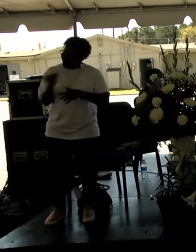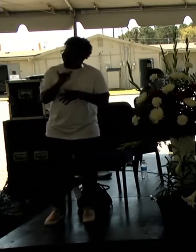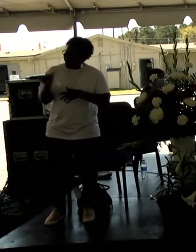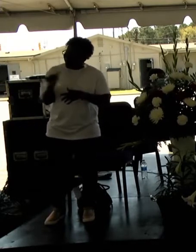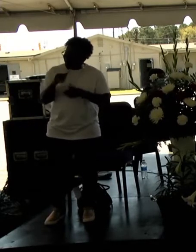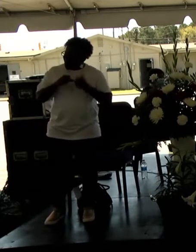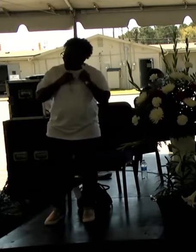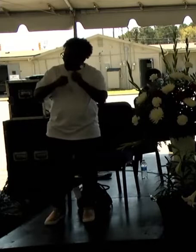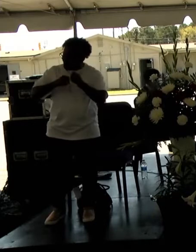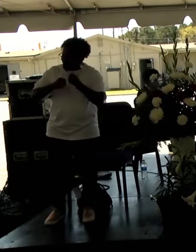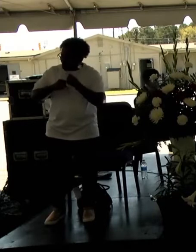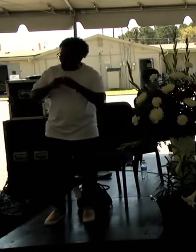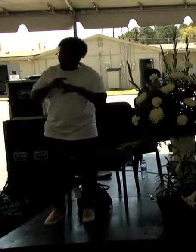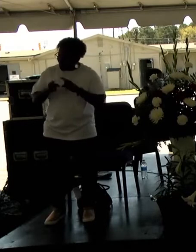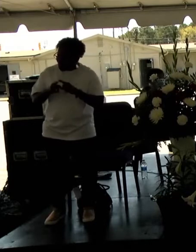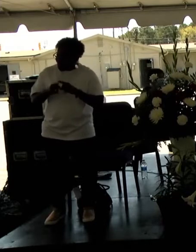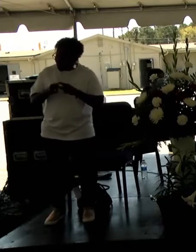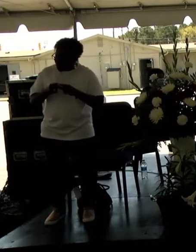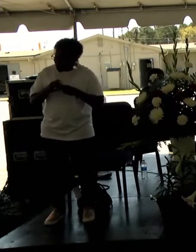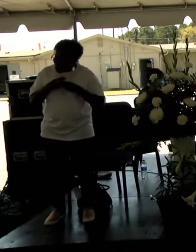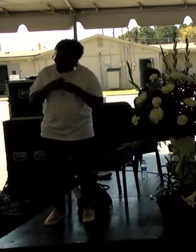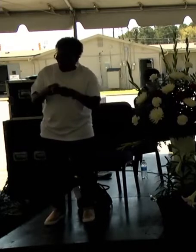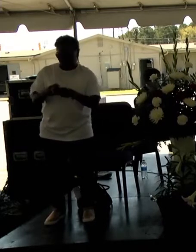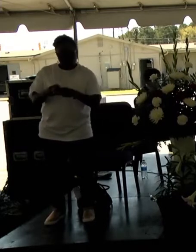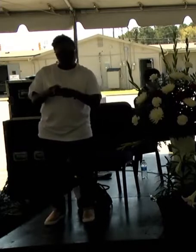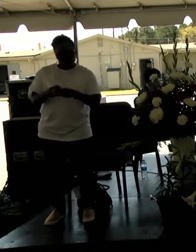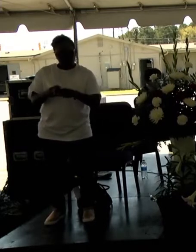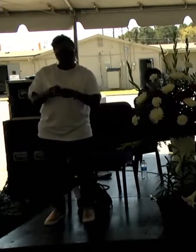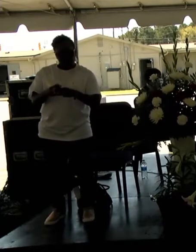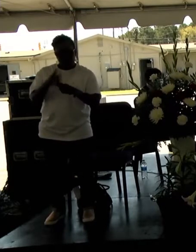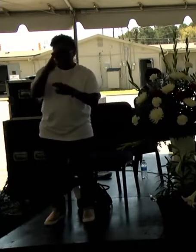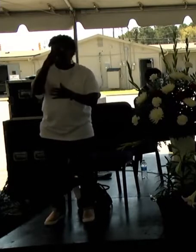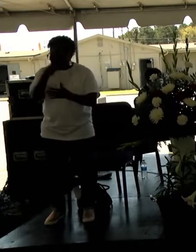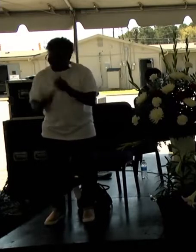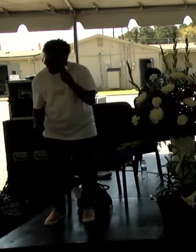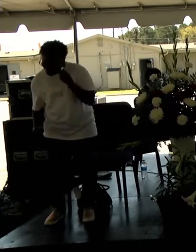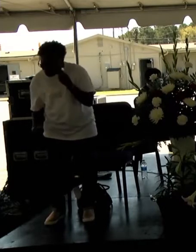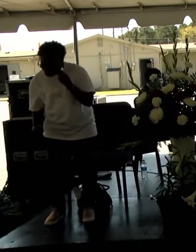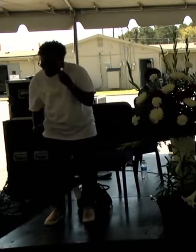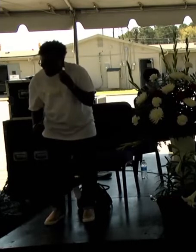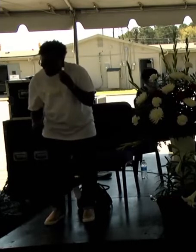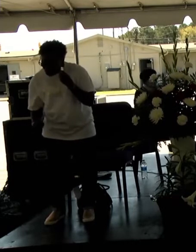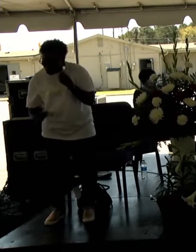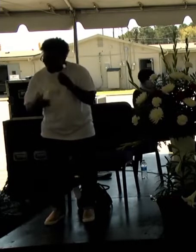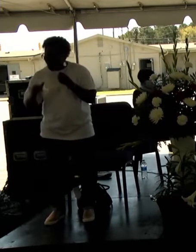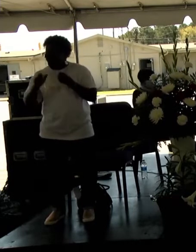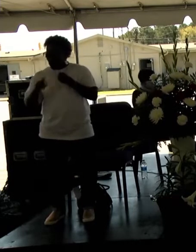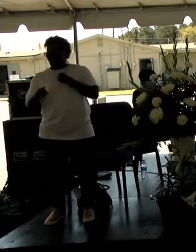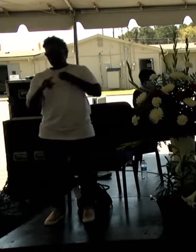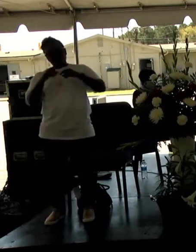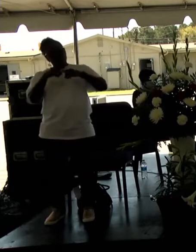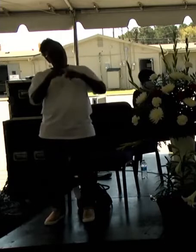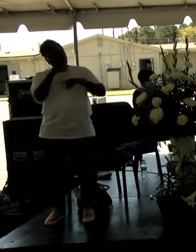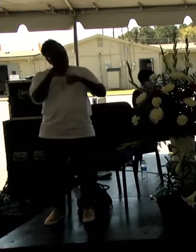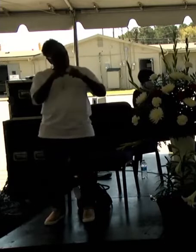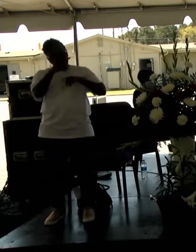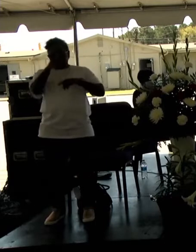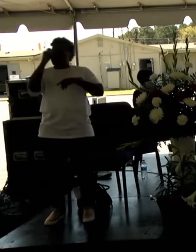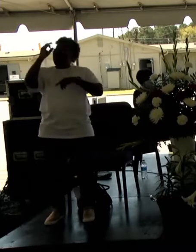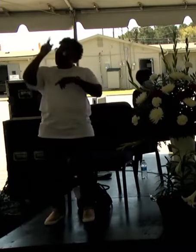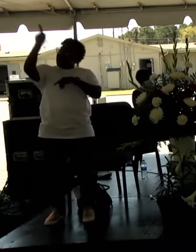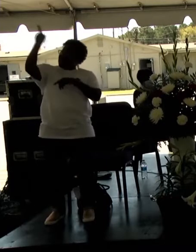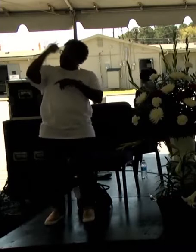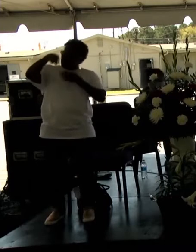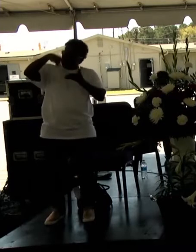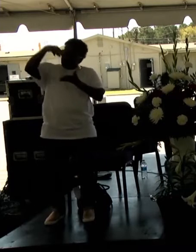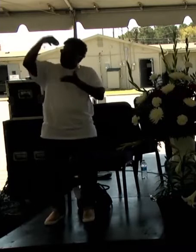has. But he called me a joint heir. But because of his resurrection, I have the right. And I am now a